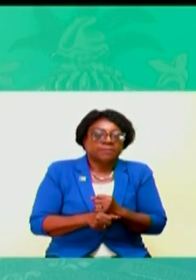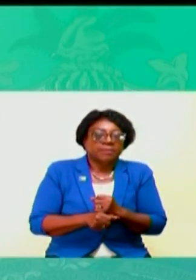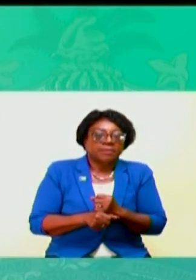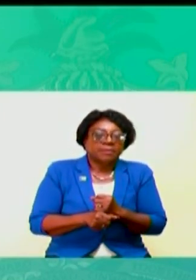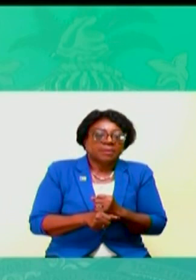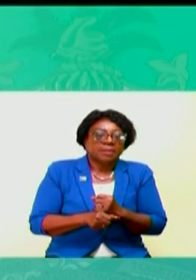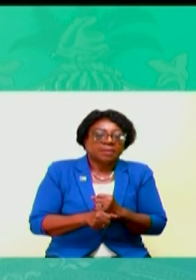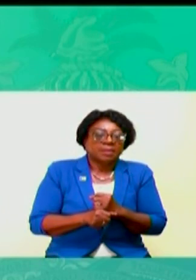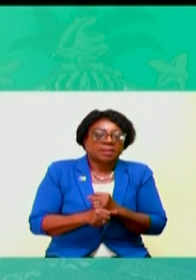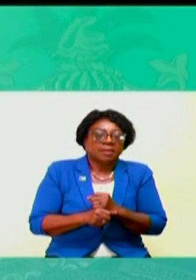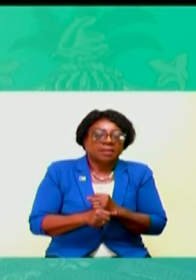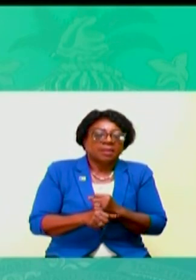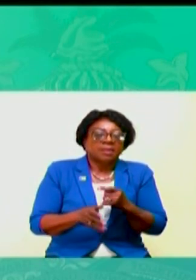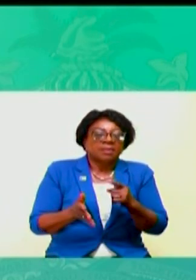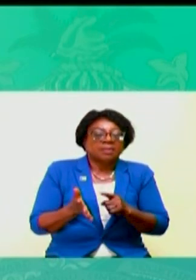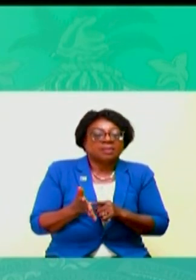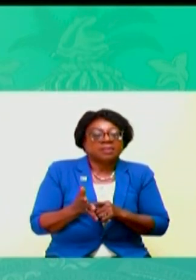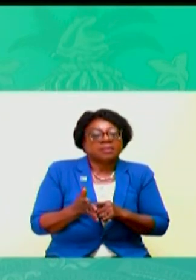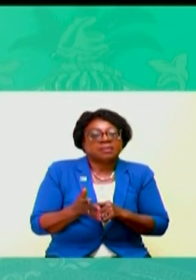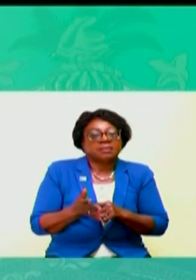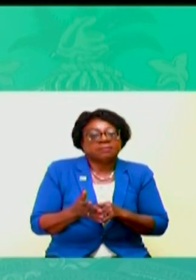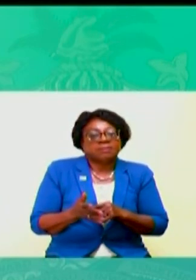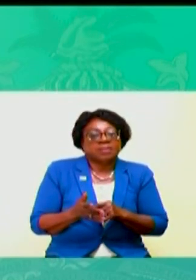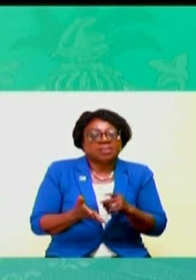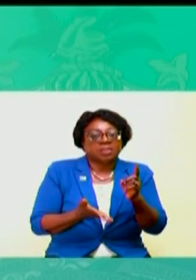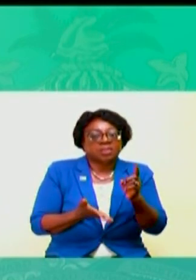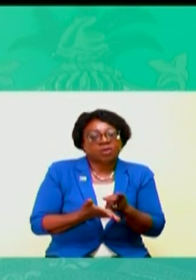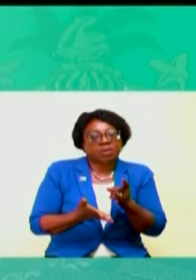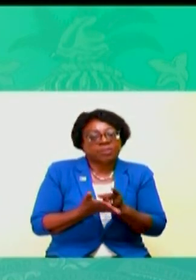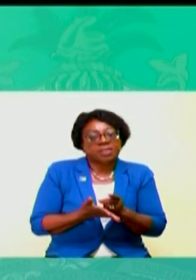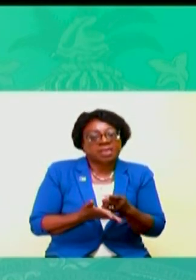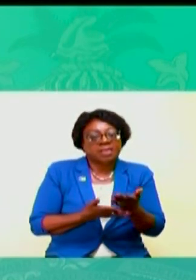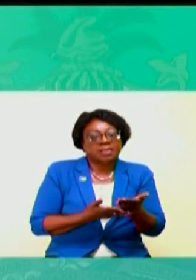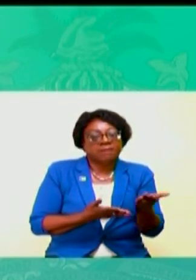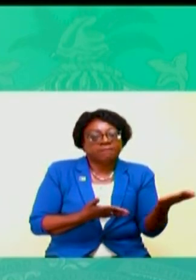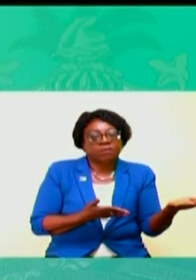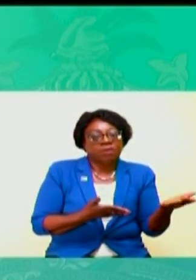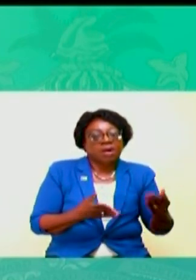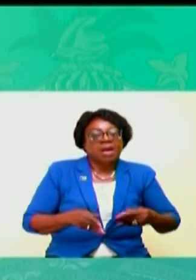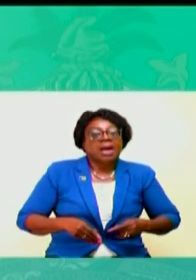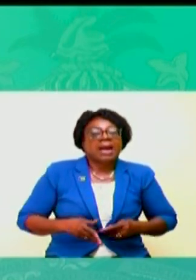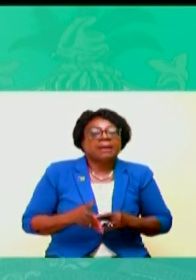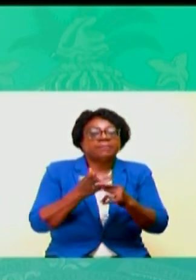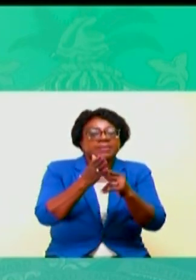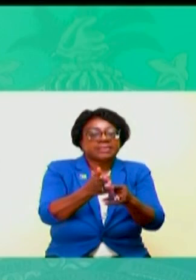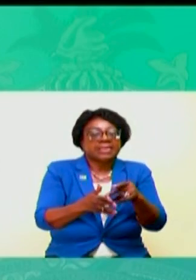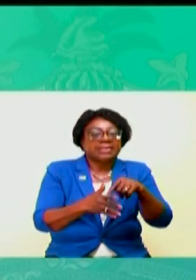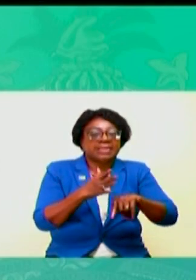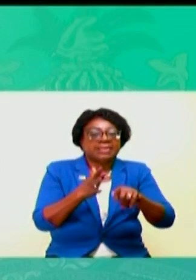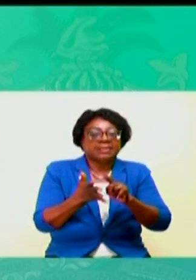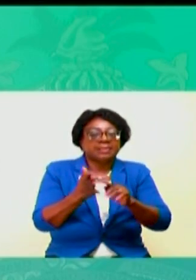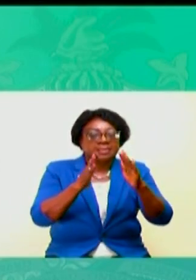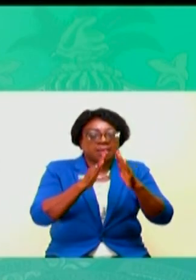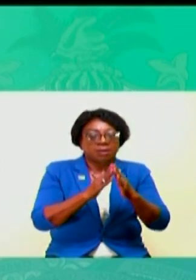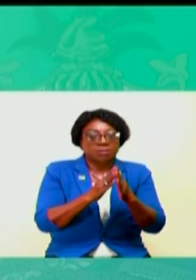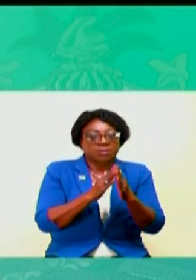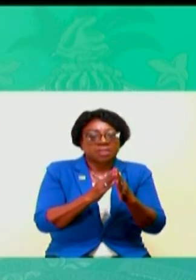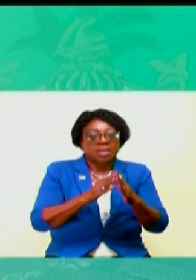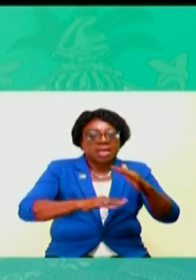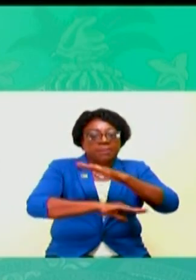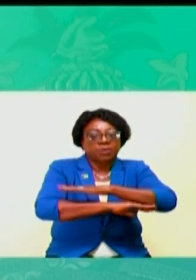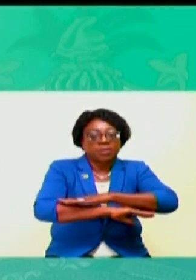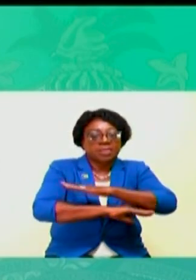document, and therefore, Mr. Deputy Speaker, I present in this House, and I'm going to table